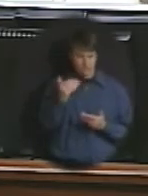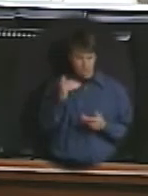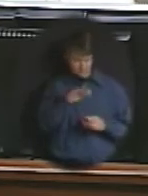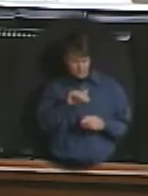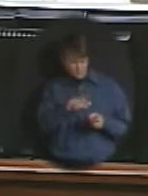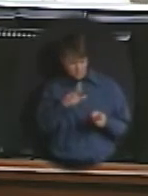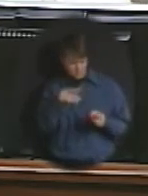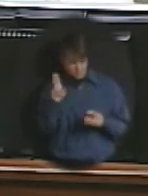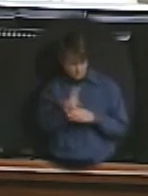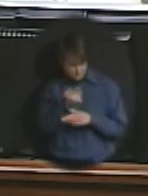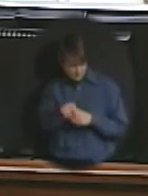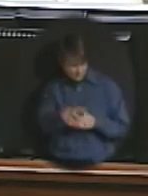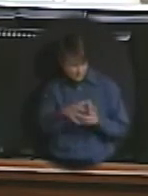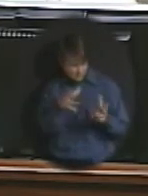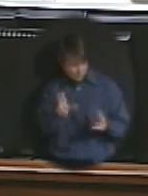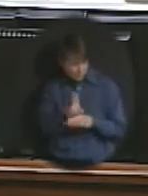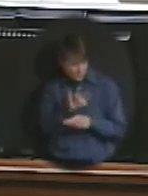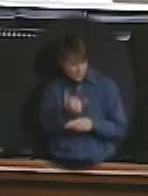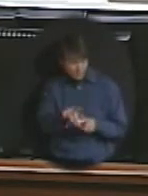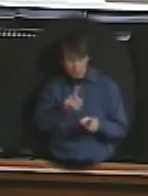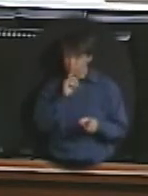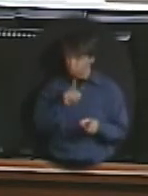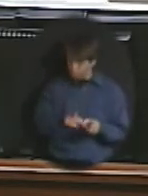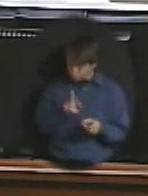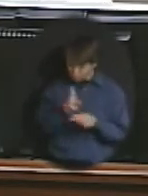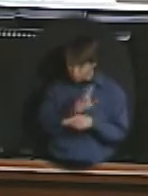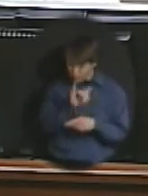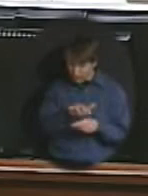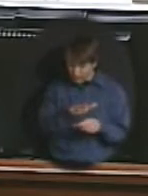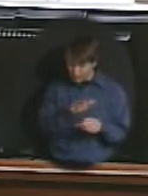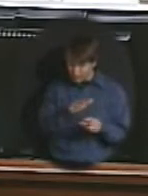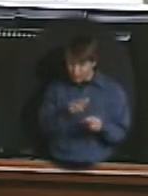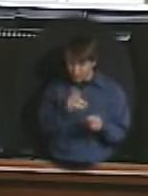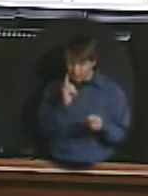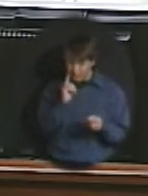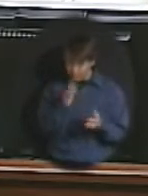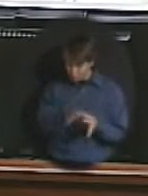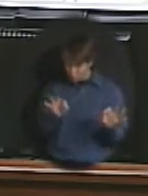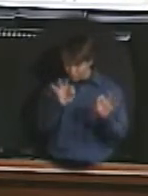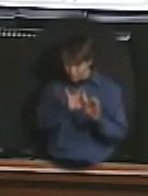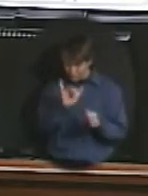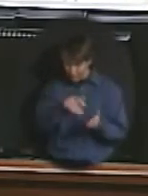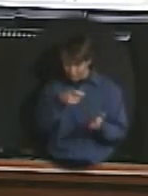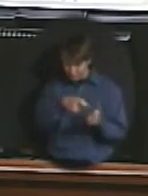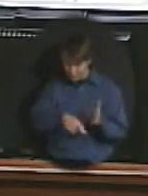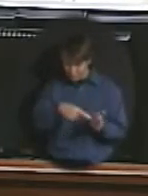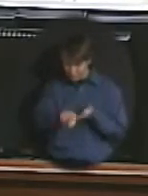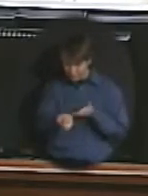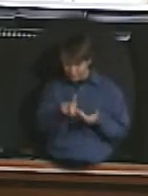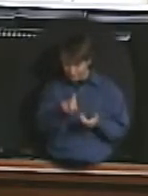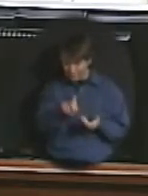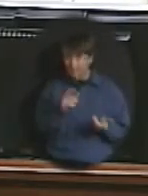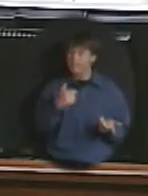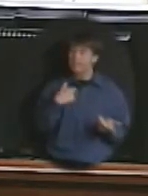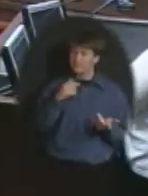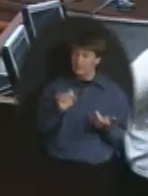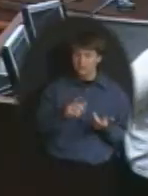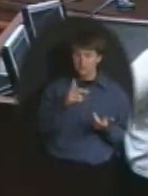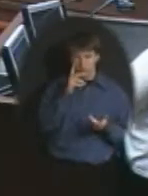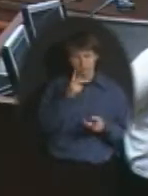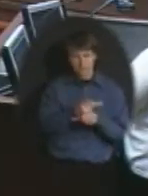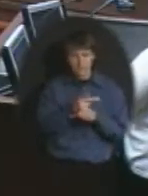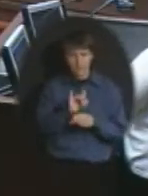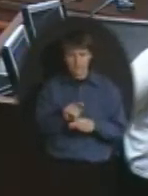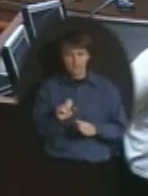this? How much are you using this? Are you sure we're using it this much money's worth? We keep a pretty close eye on it. All right, good enough. Thank